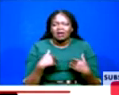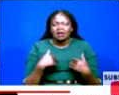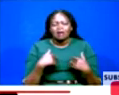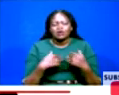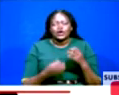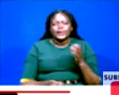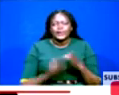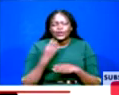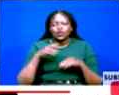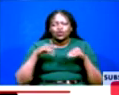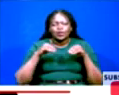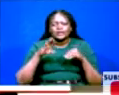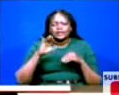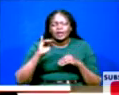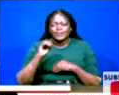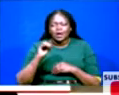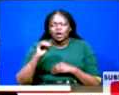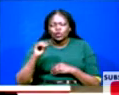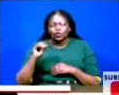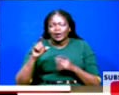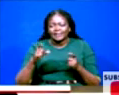quality biogas.